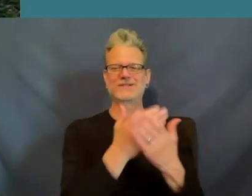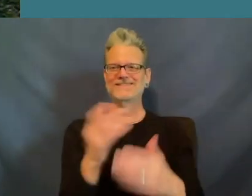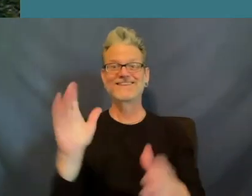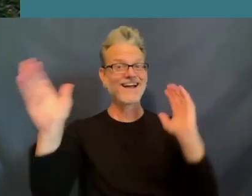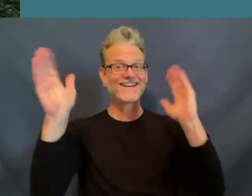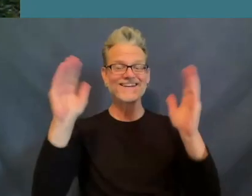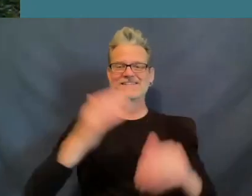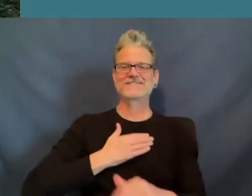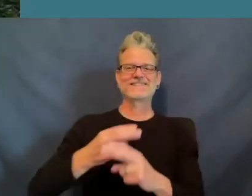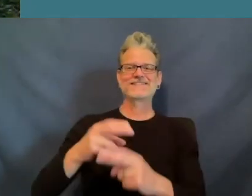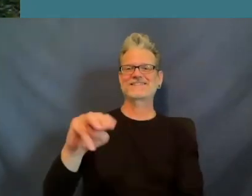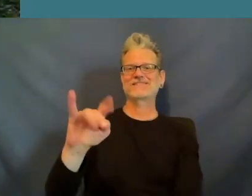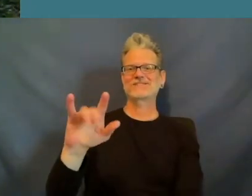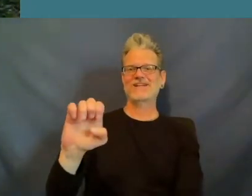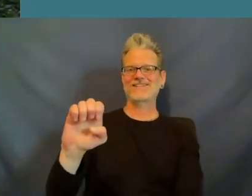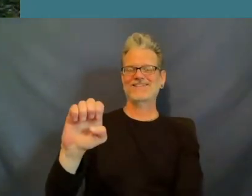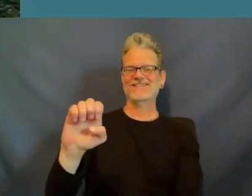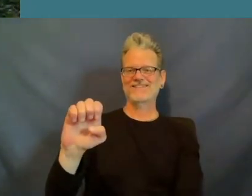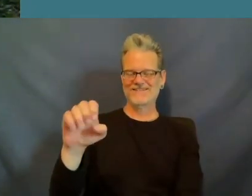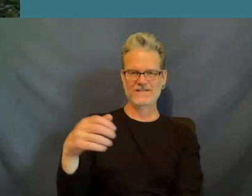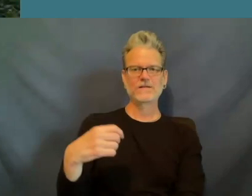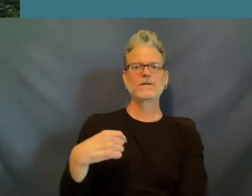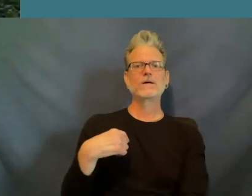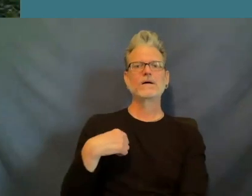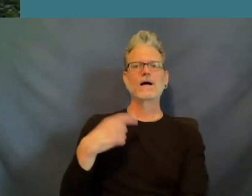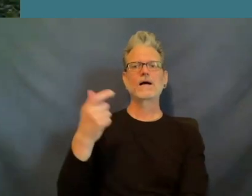everyone. My name is Michelle Bloodsworth, and I am the